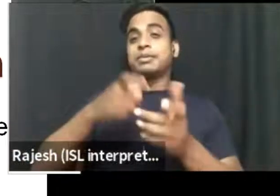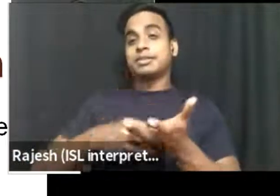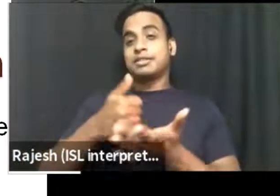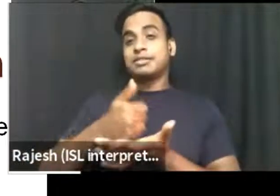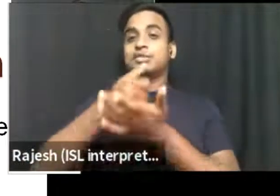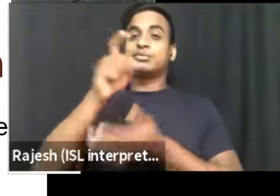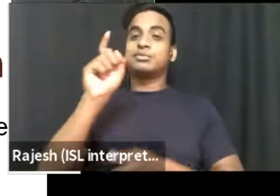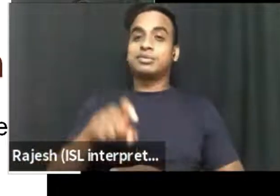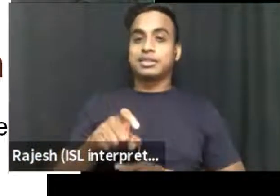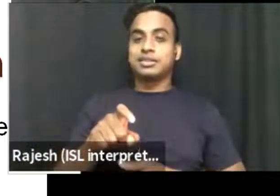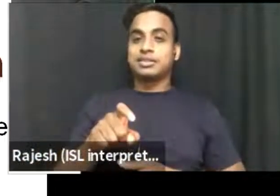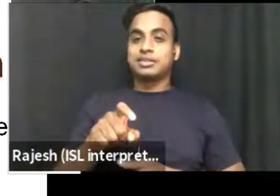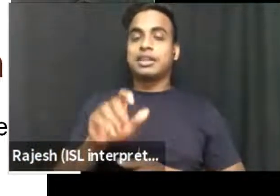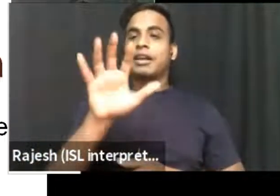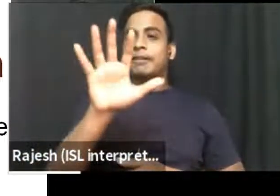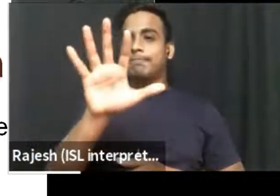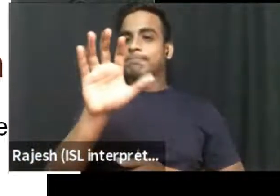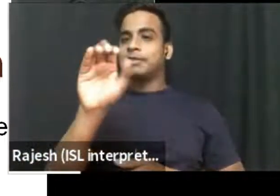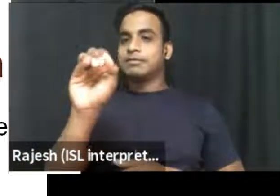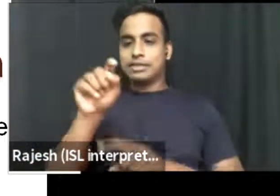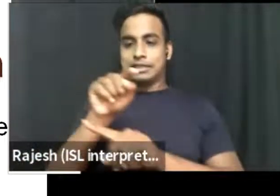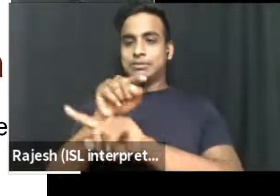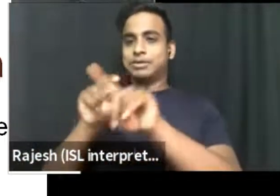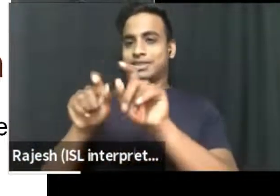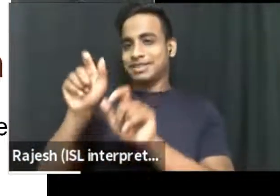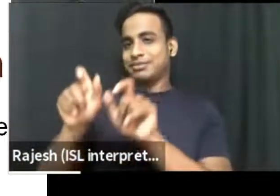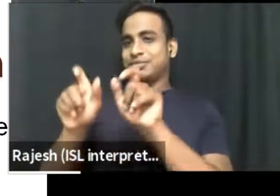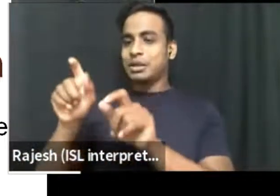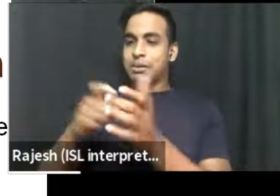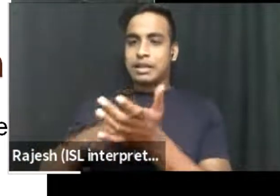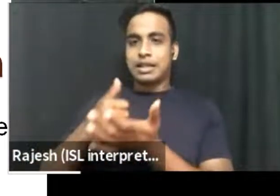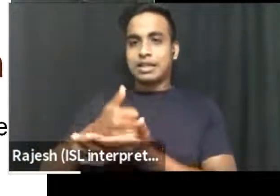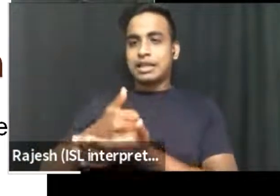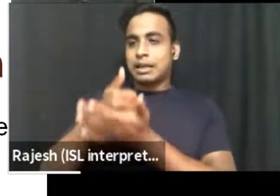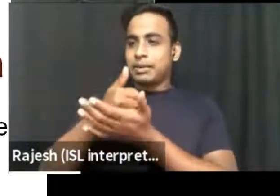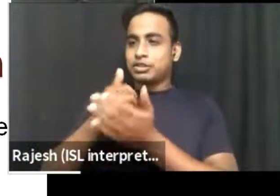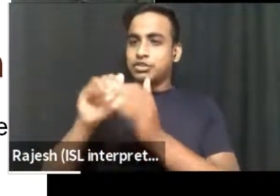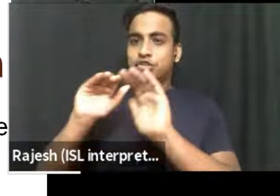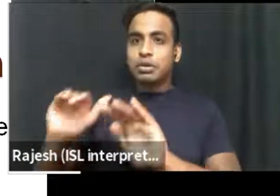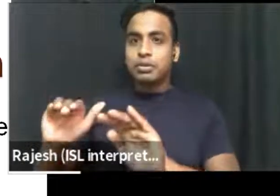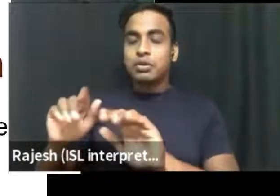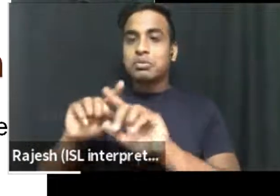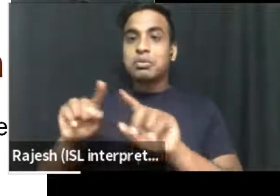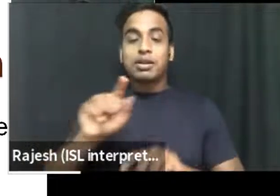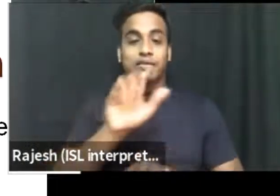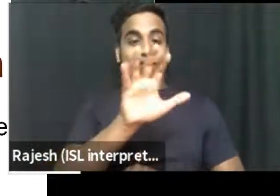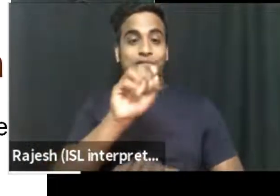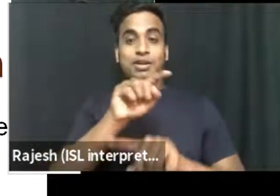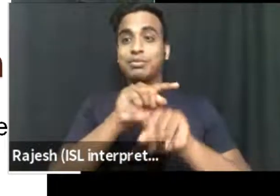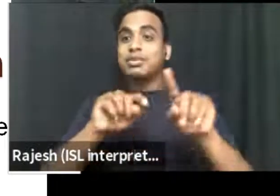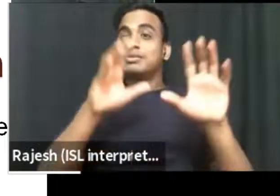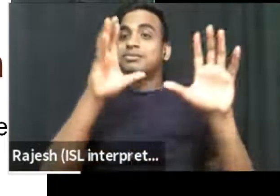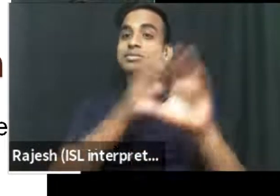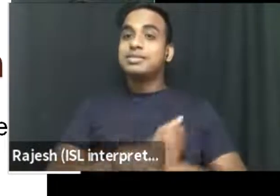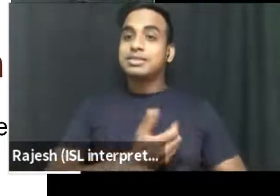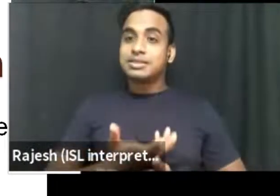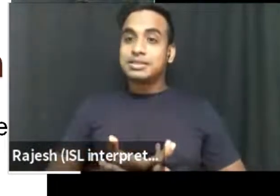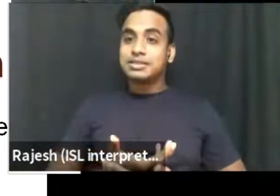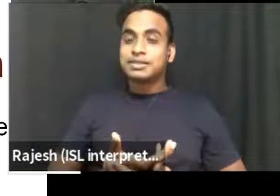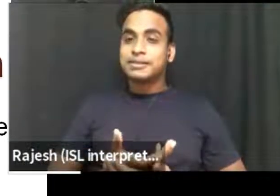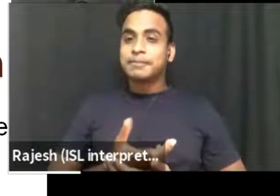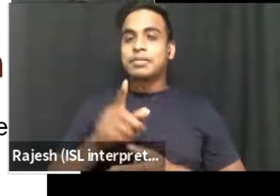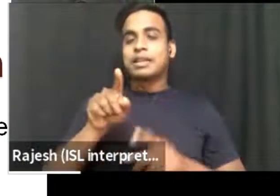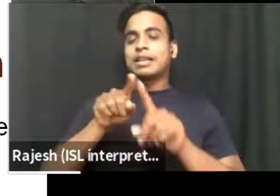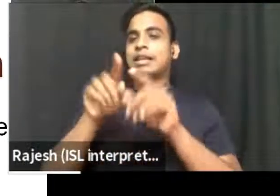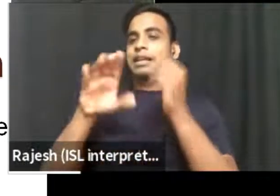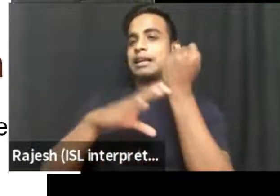and middle income countries receive these services. Also, to get data from only the low and middle income countries was